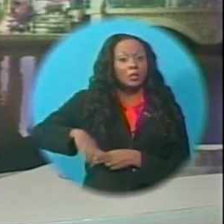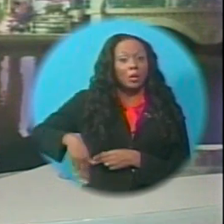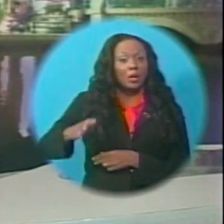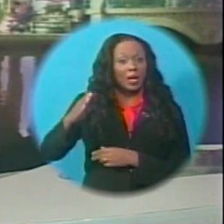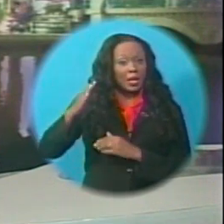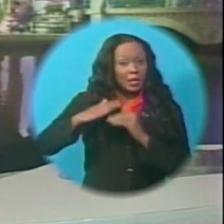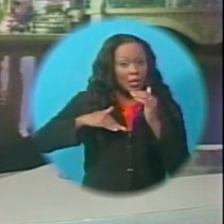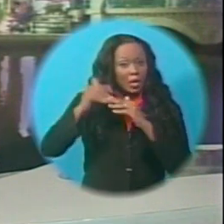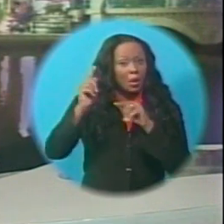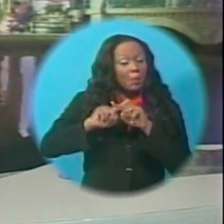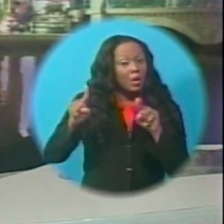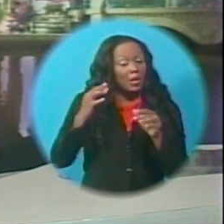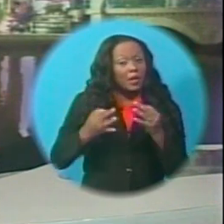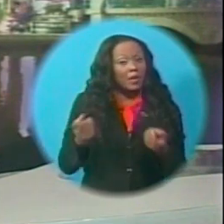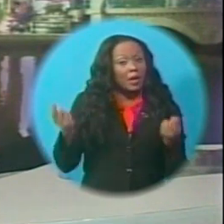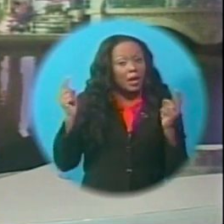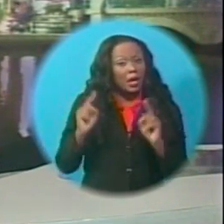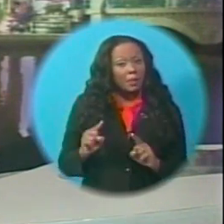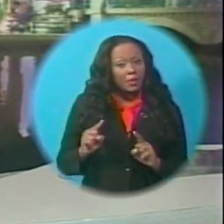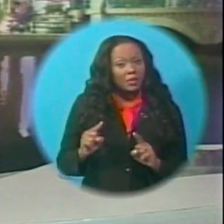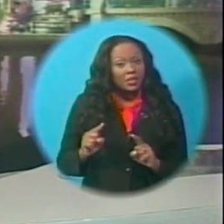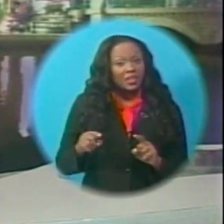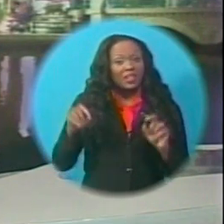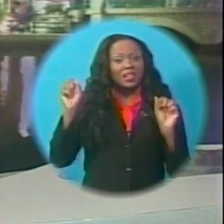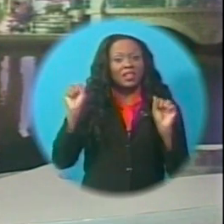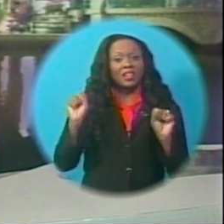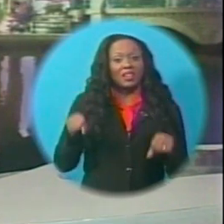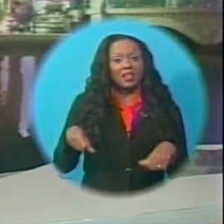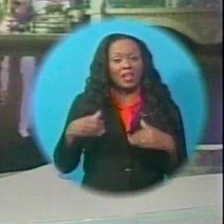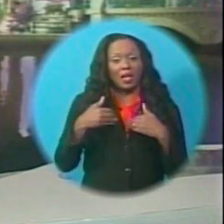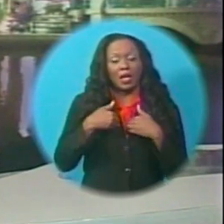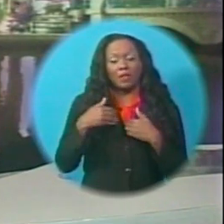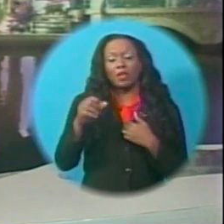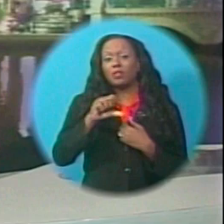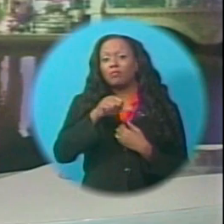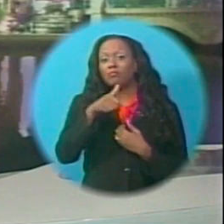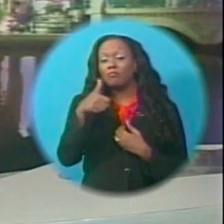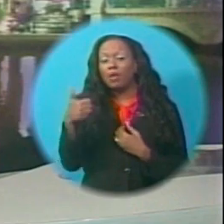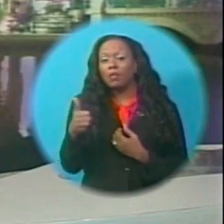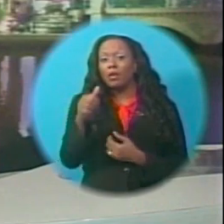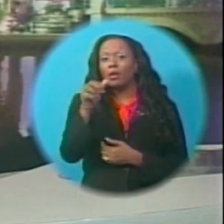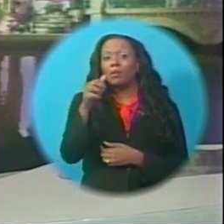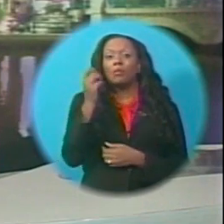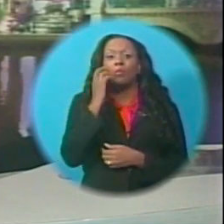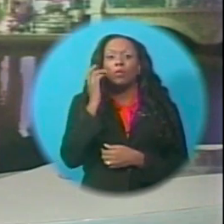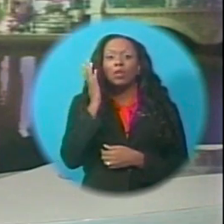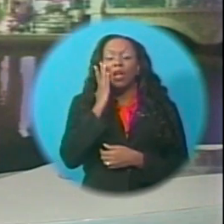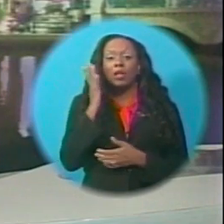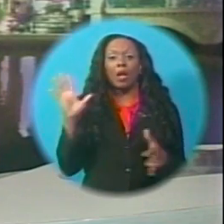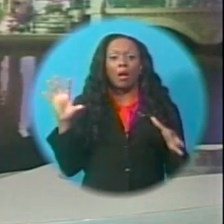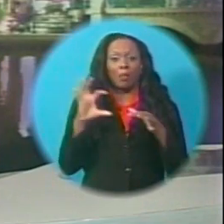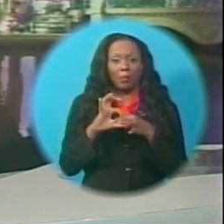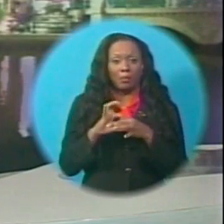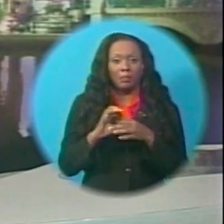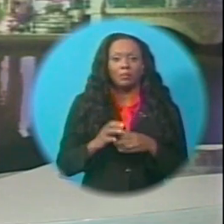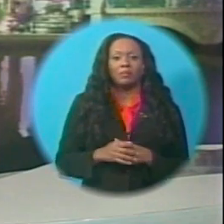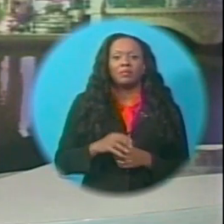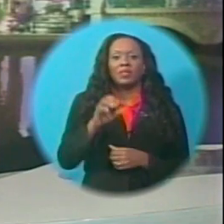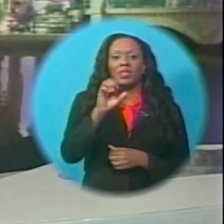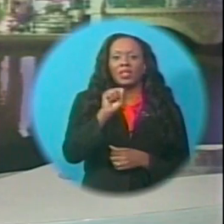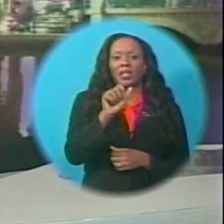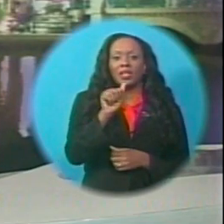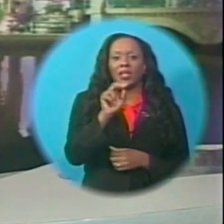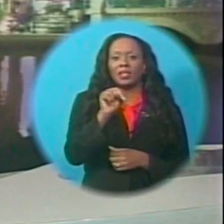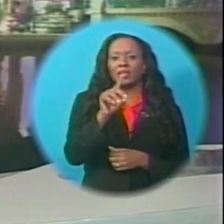shop in Barbados, it could expect a welcome from one of the island's leading resorts. Public Relations Manager for Sandals Barbados, David